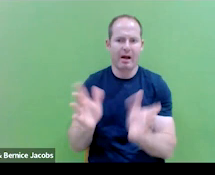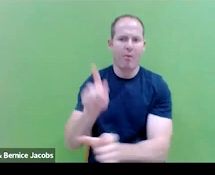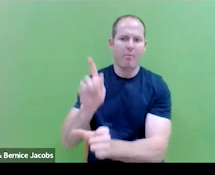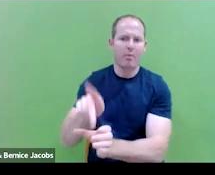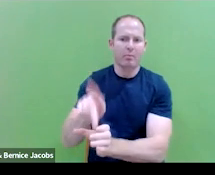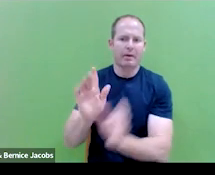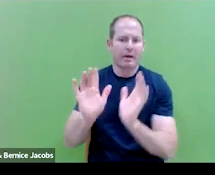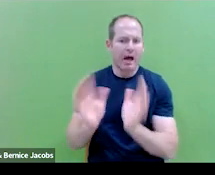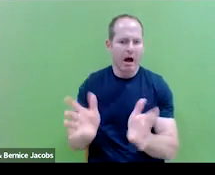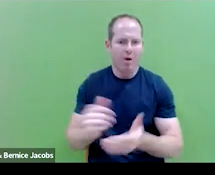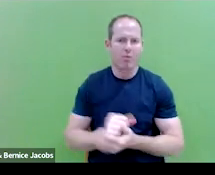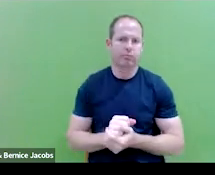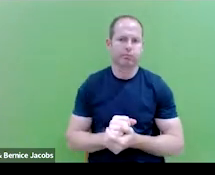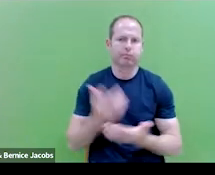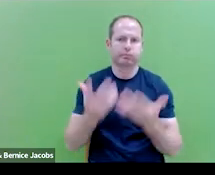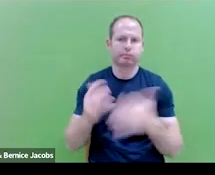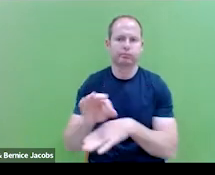design project? Or